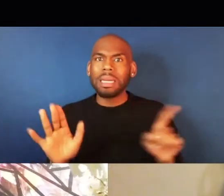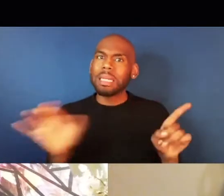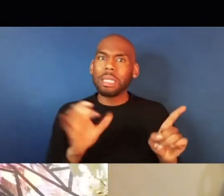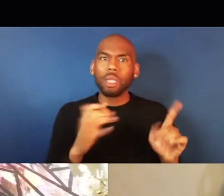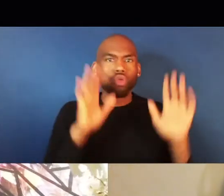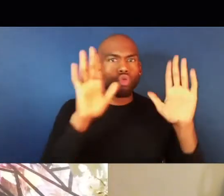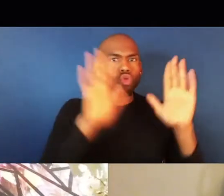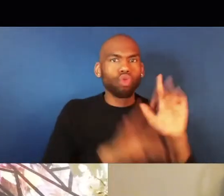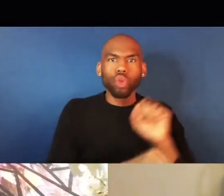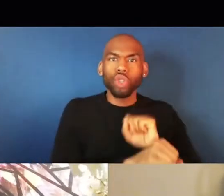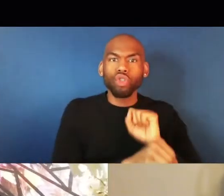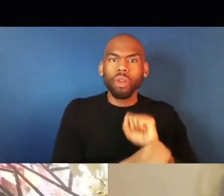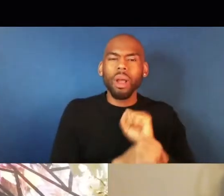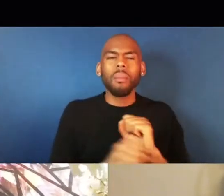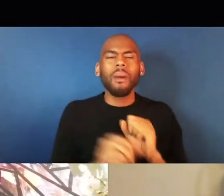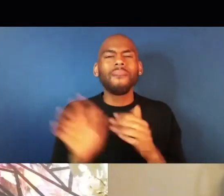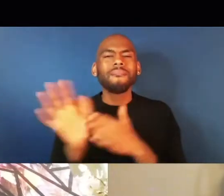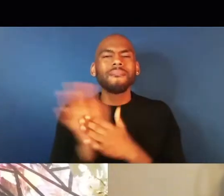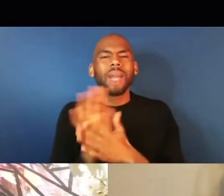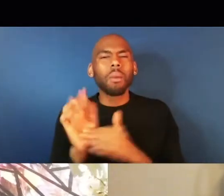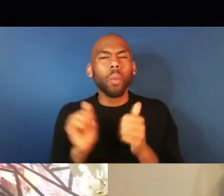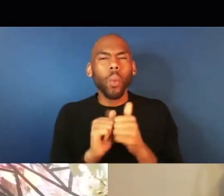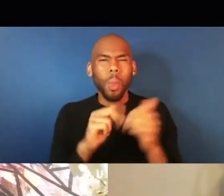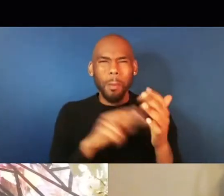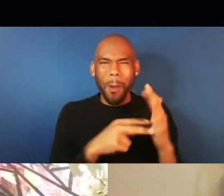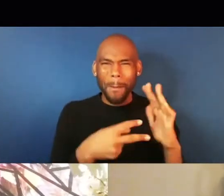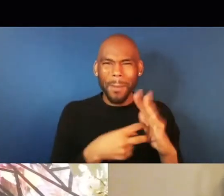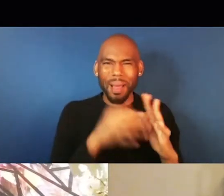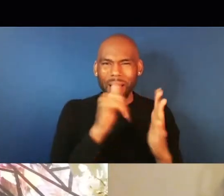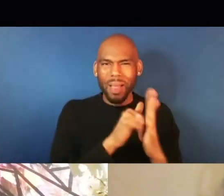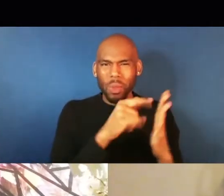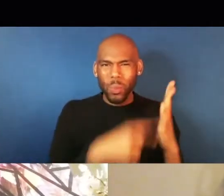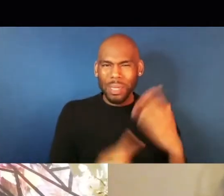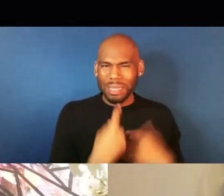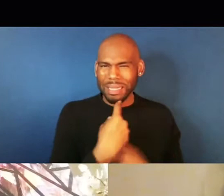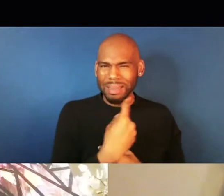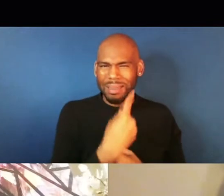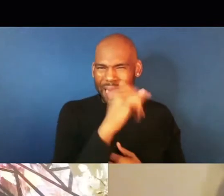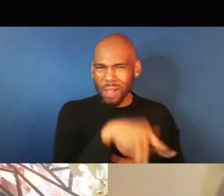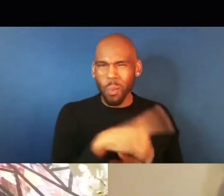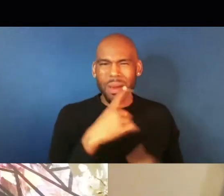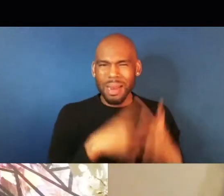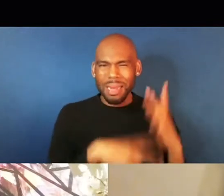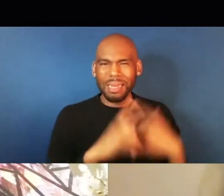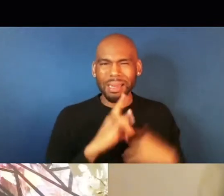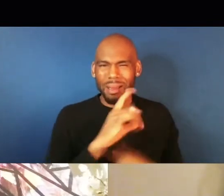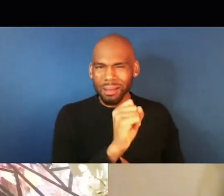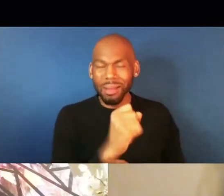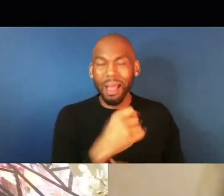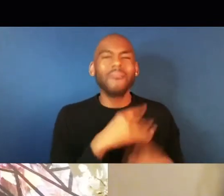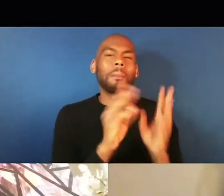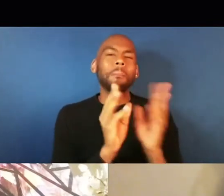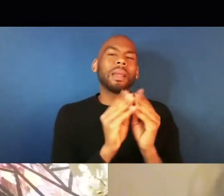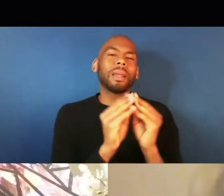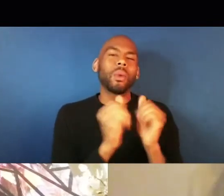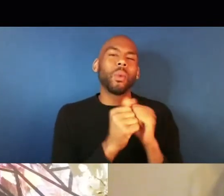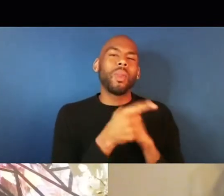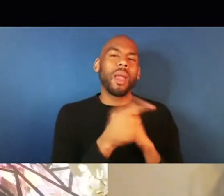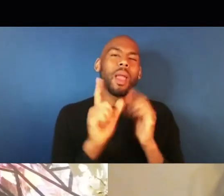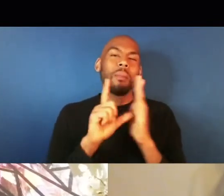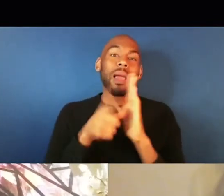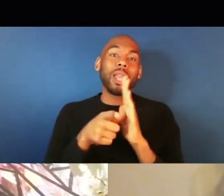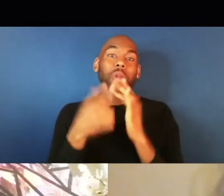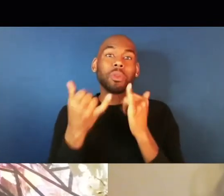great job. So this is what Films with a Purpose is. It's really about, and actually I have a meeting with him later today because we're talking